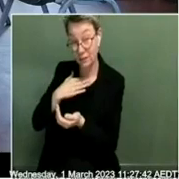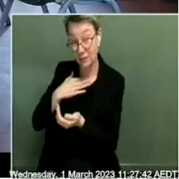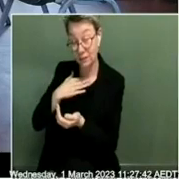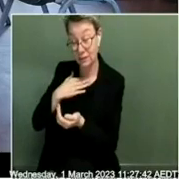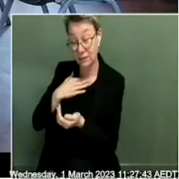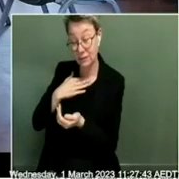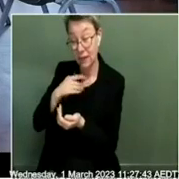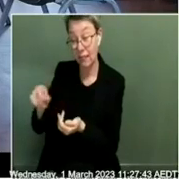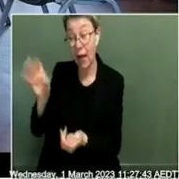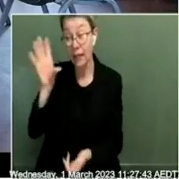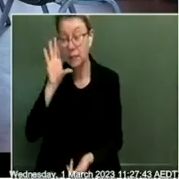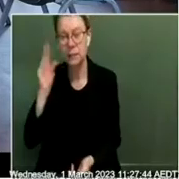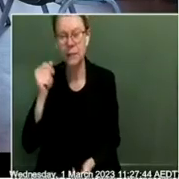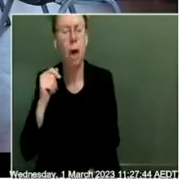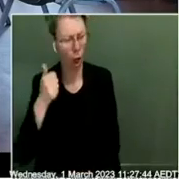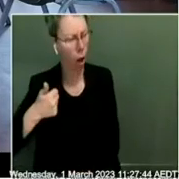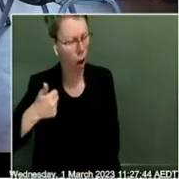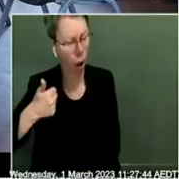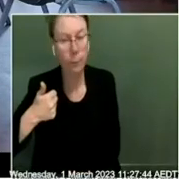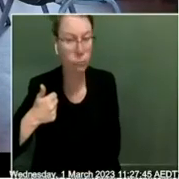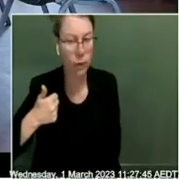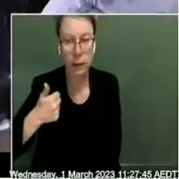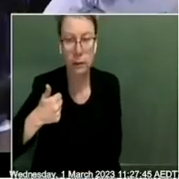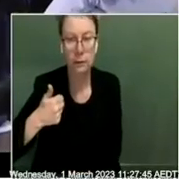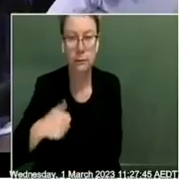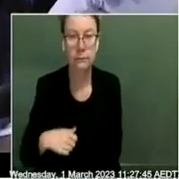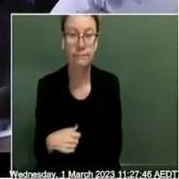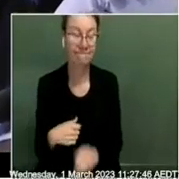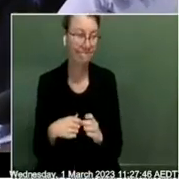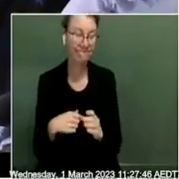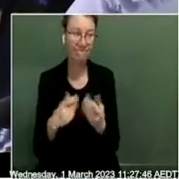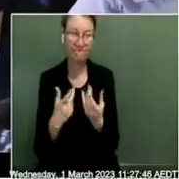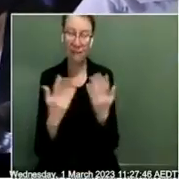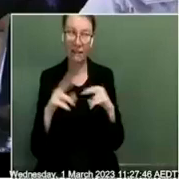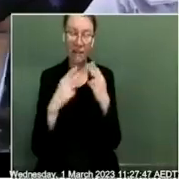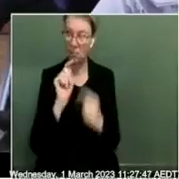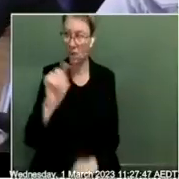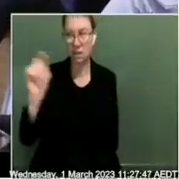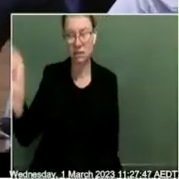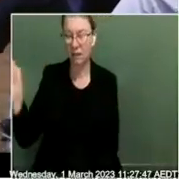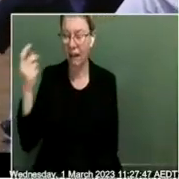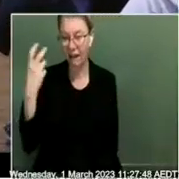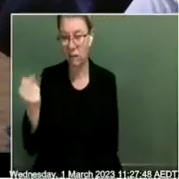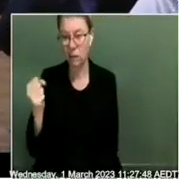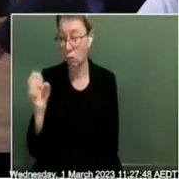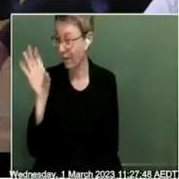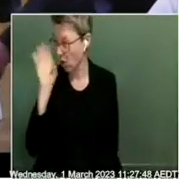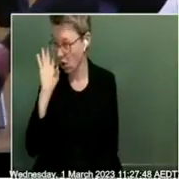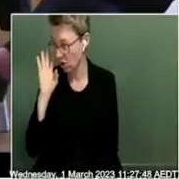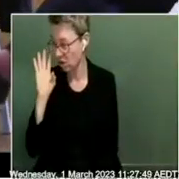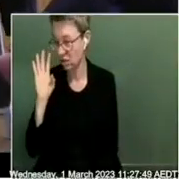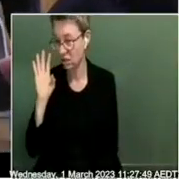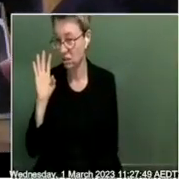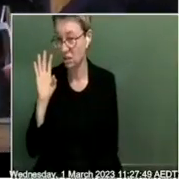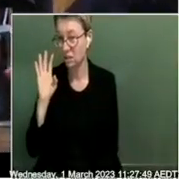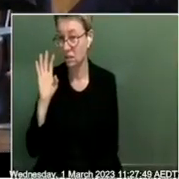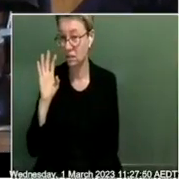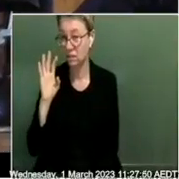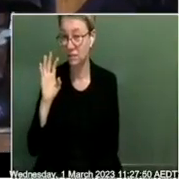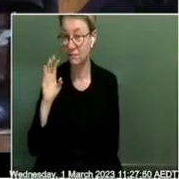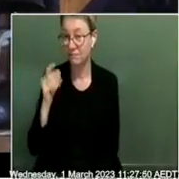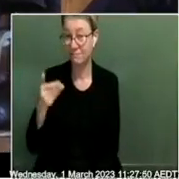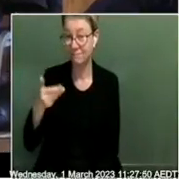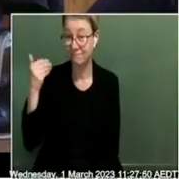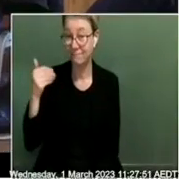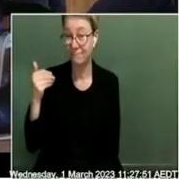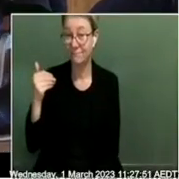the story of many families. How many times have we heard people that have come before us that they can speak easily three generations, if